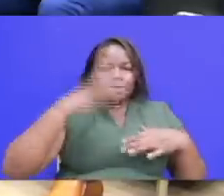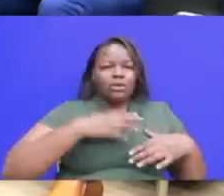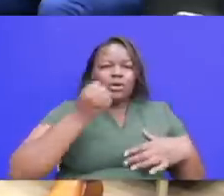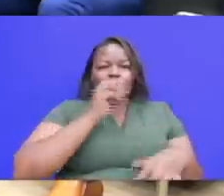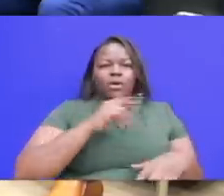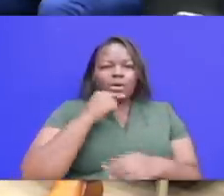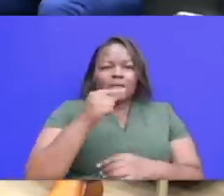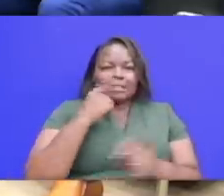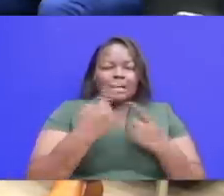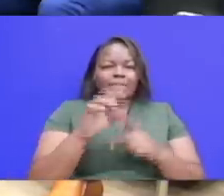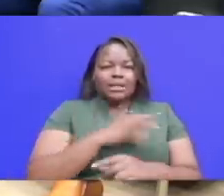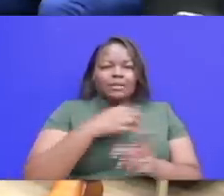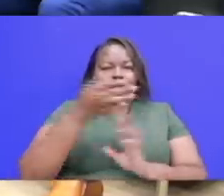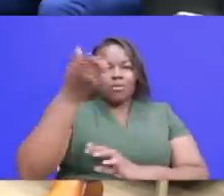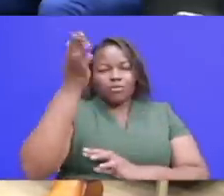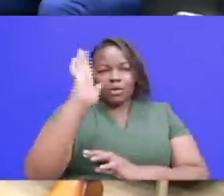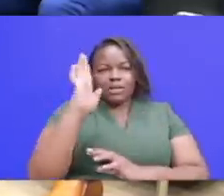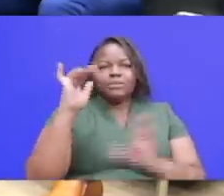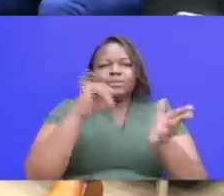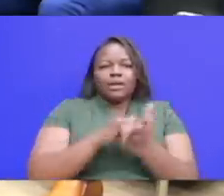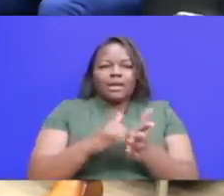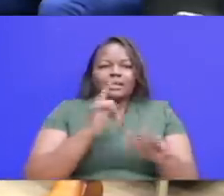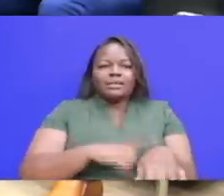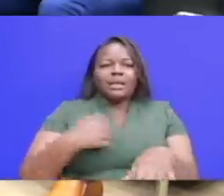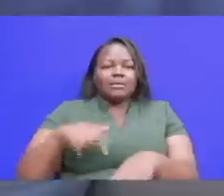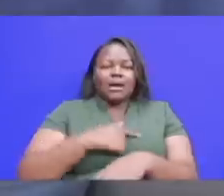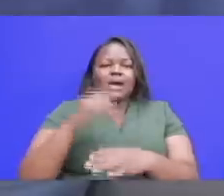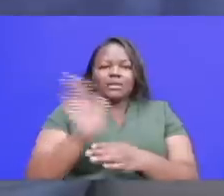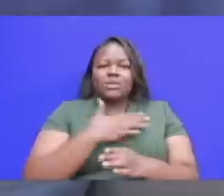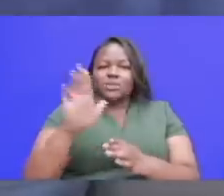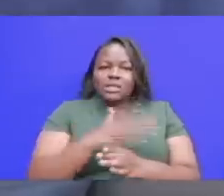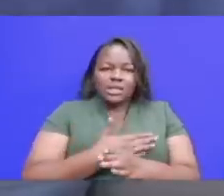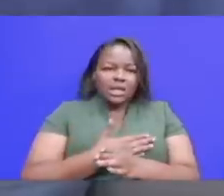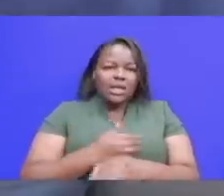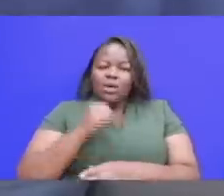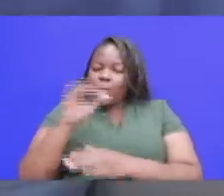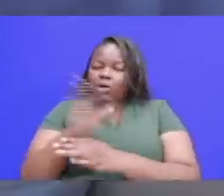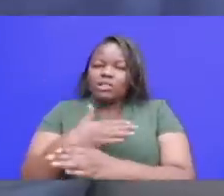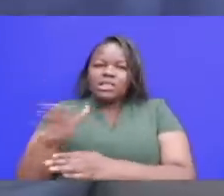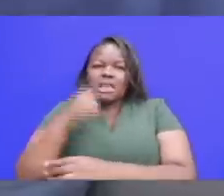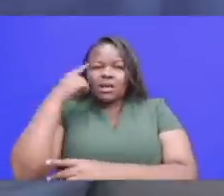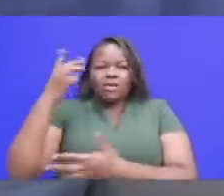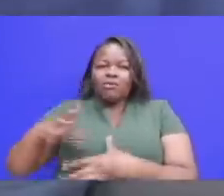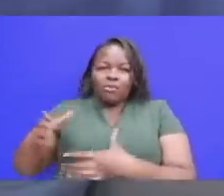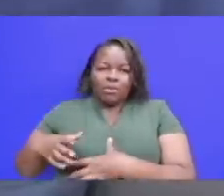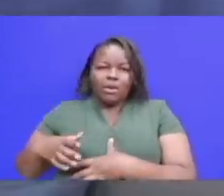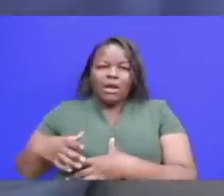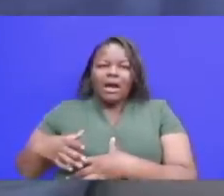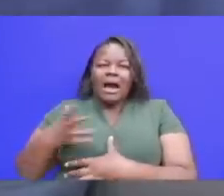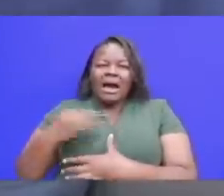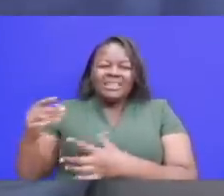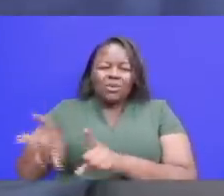fear of God. Amen. That Amen. When we sin, we are not sinning just against people, even though sin has got